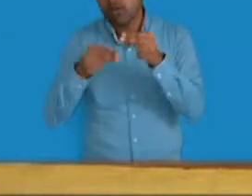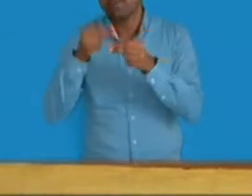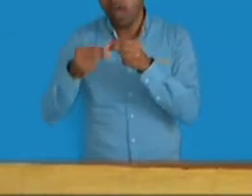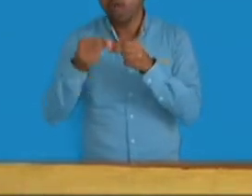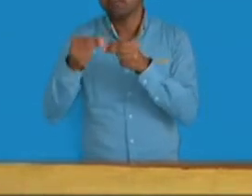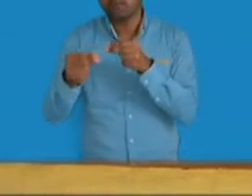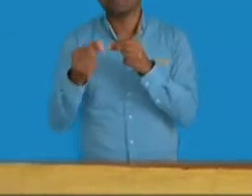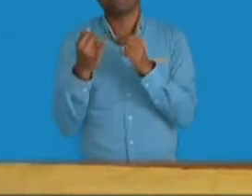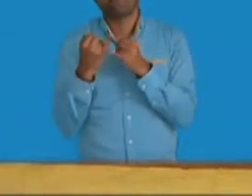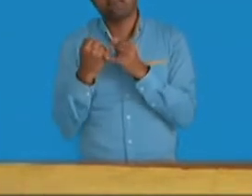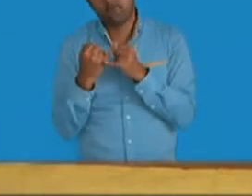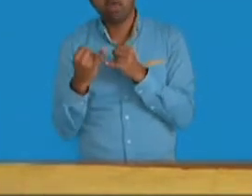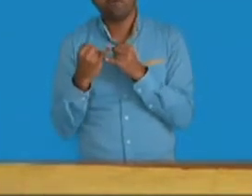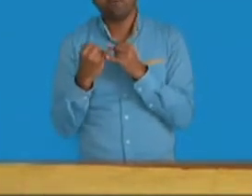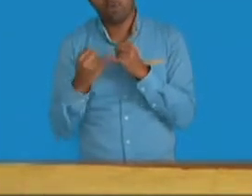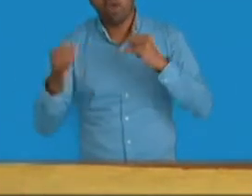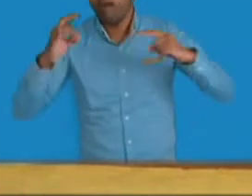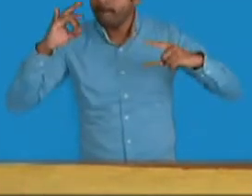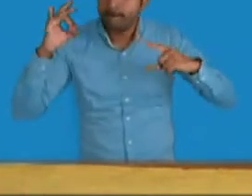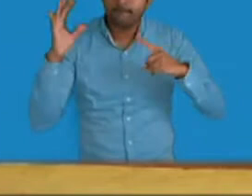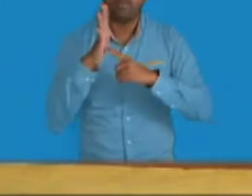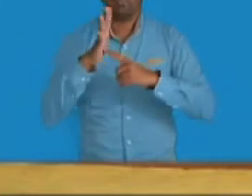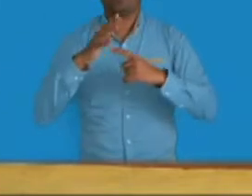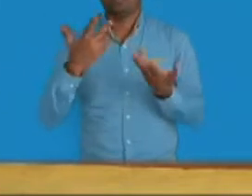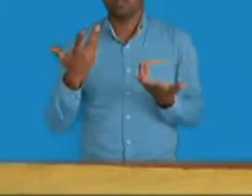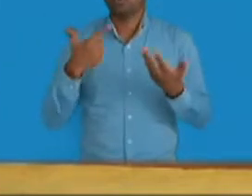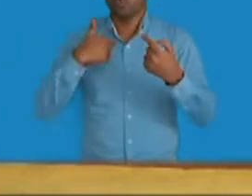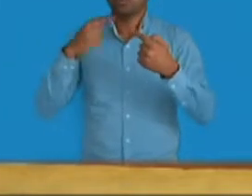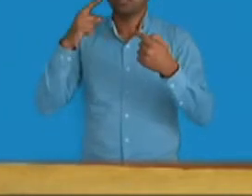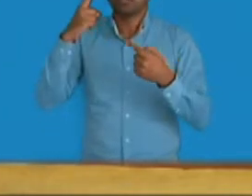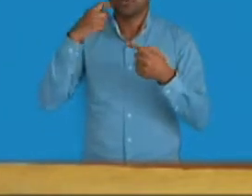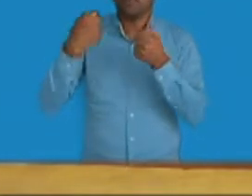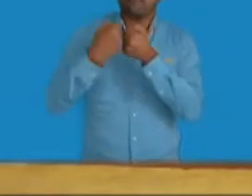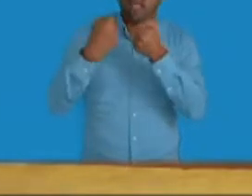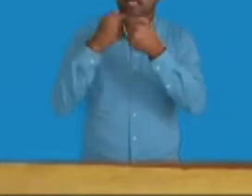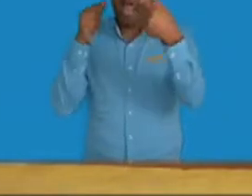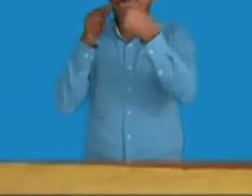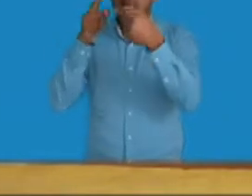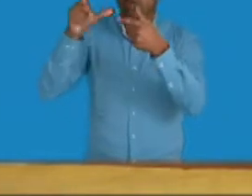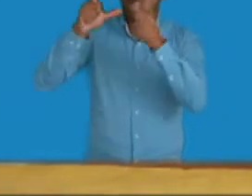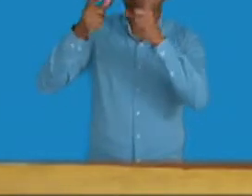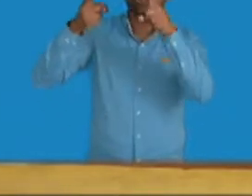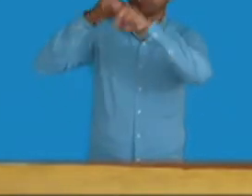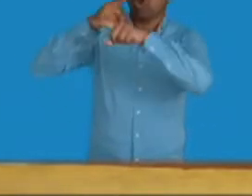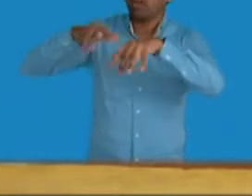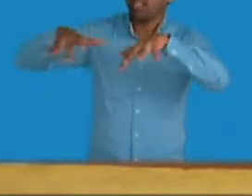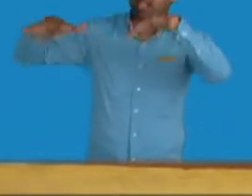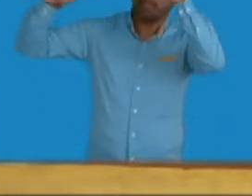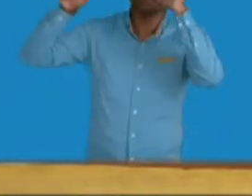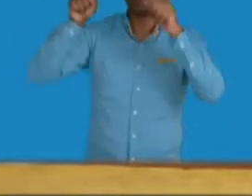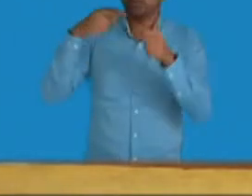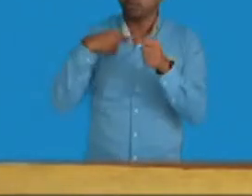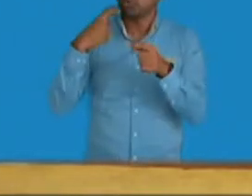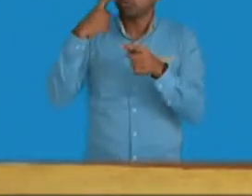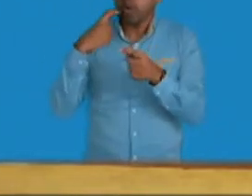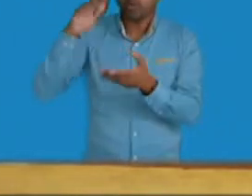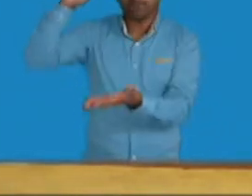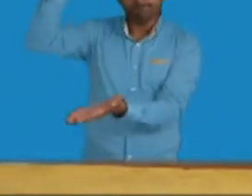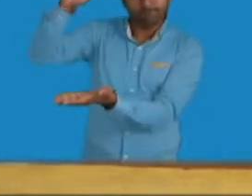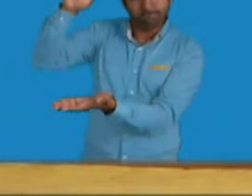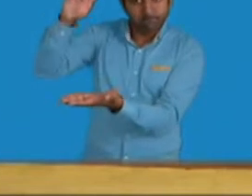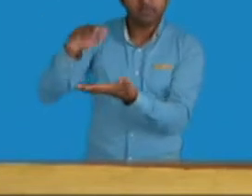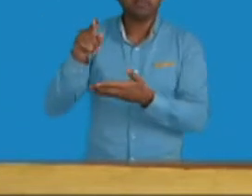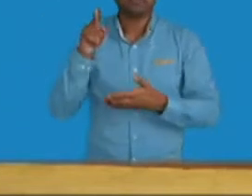fight against climate change, as I'm sure the Minister is well aware. And I think he